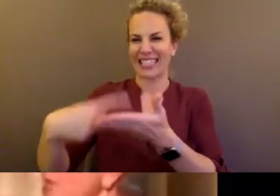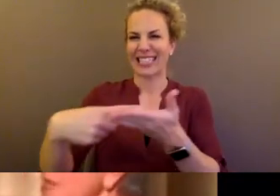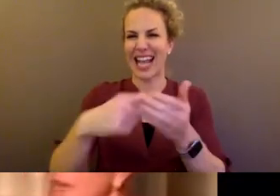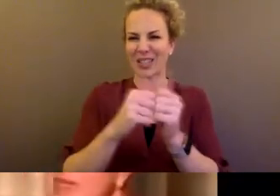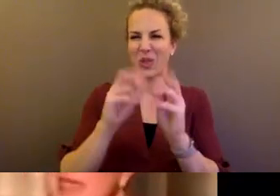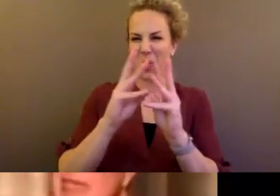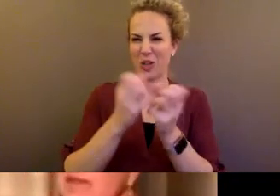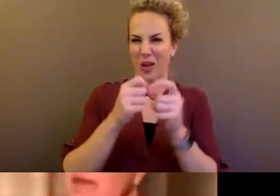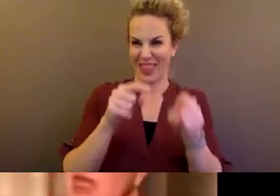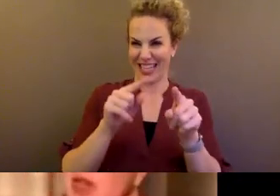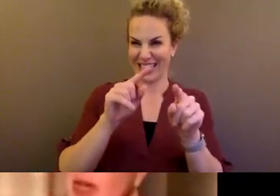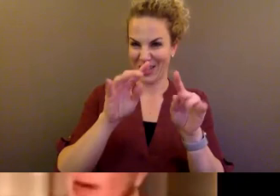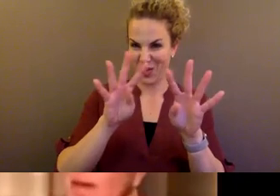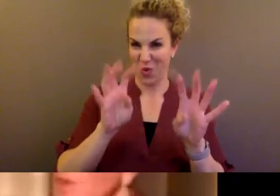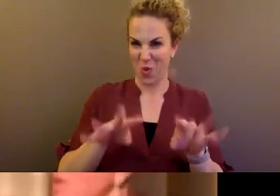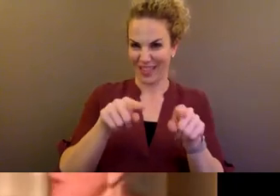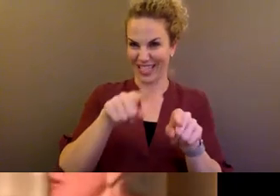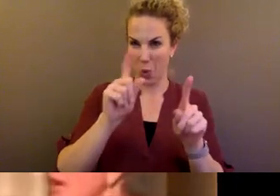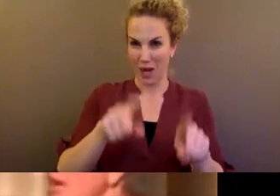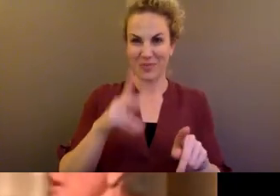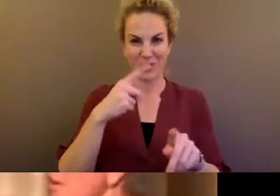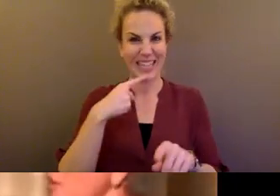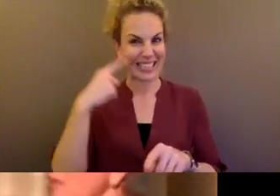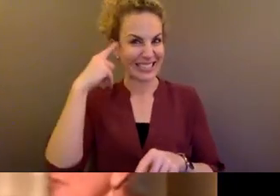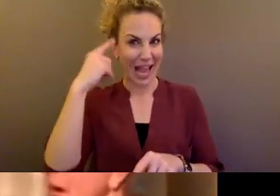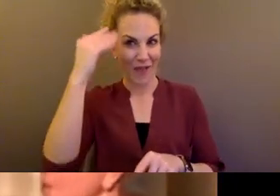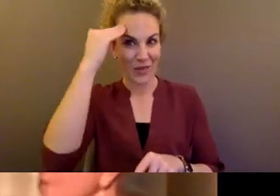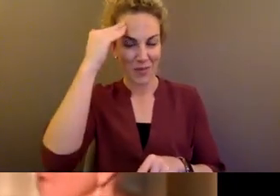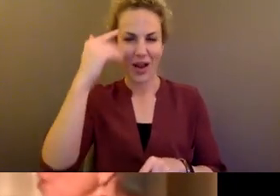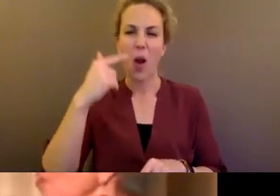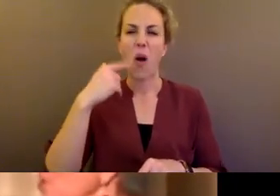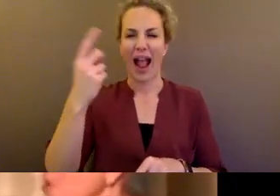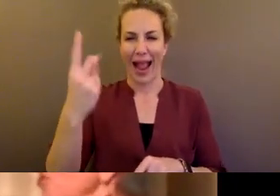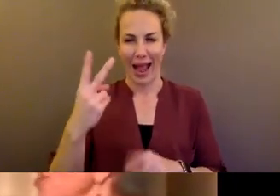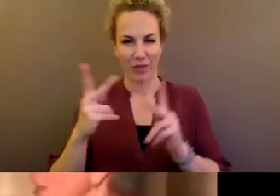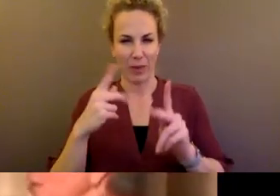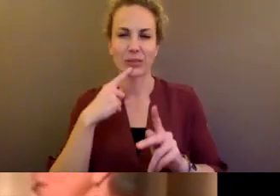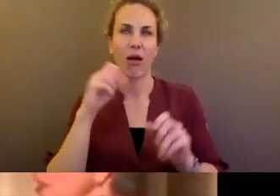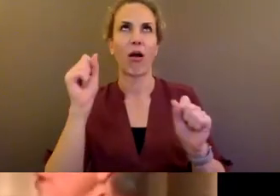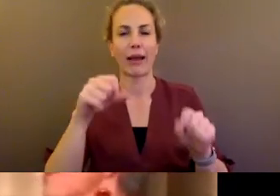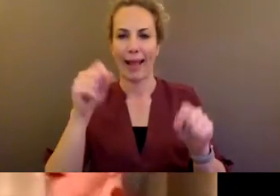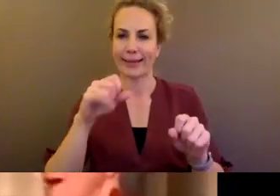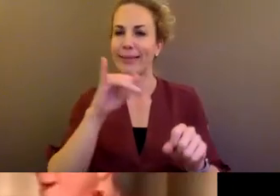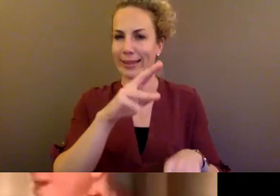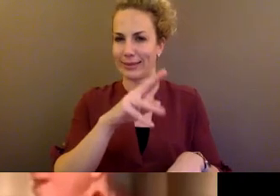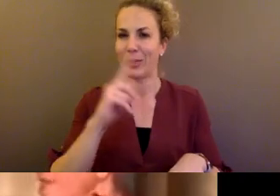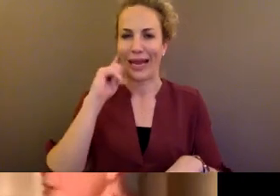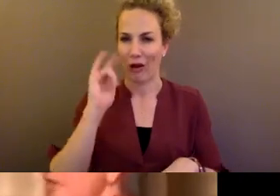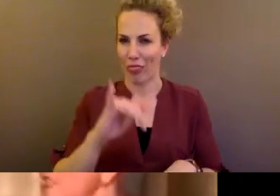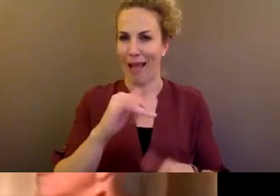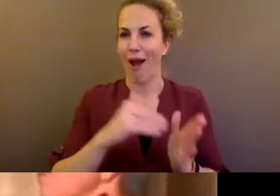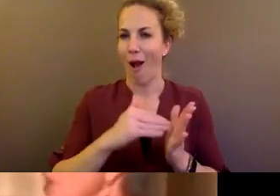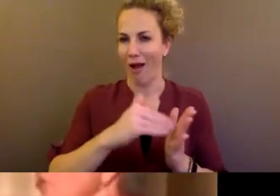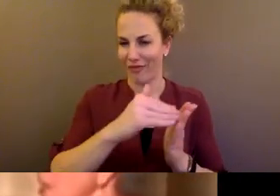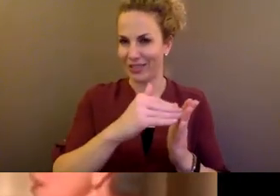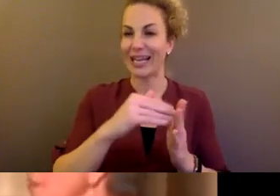workshop, and I say to them, does this sound familiar? And at least half the people in the room, usually 3/4, say, oh, yeah. Mm-hmm. So